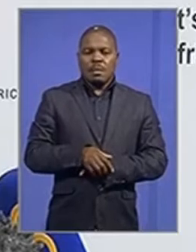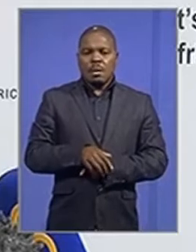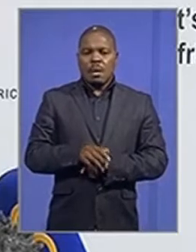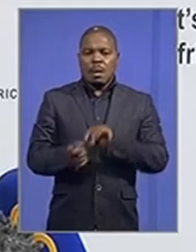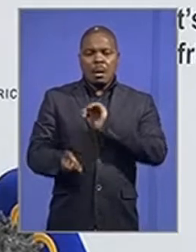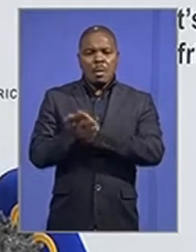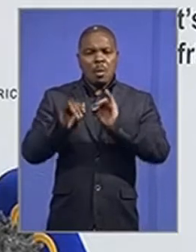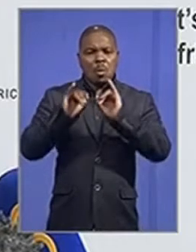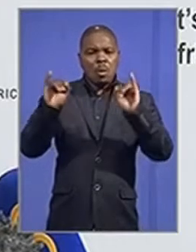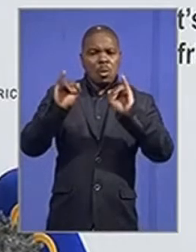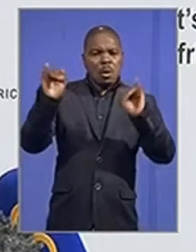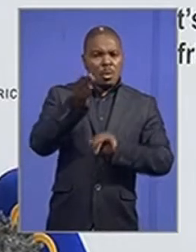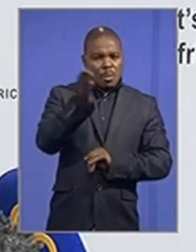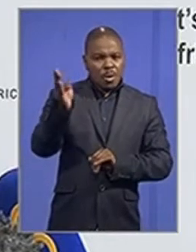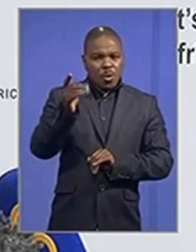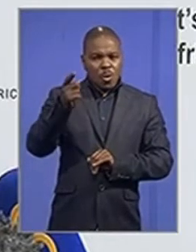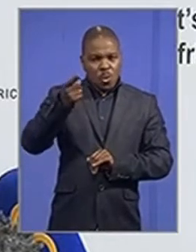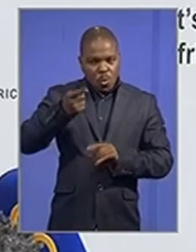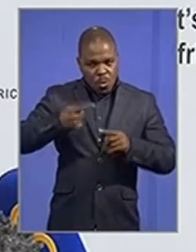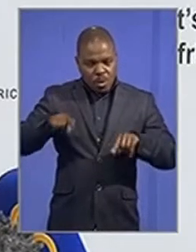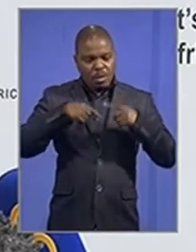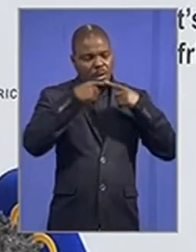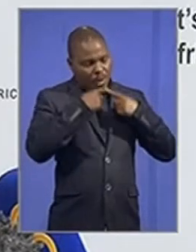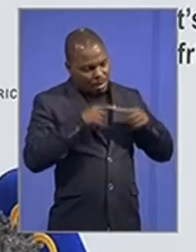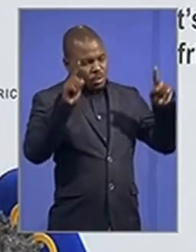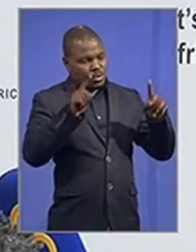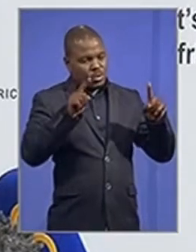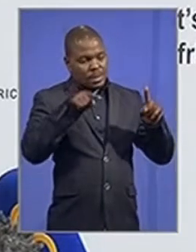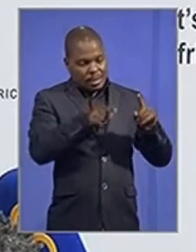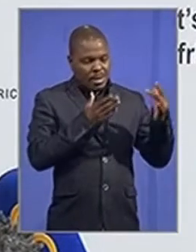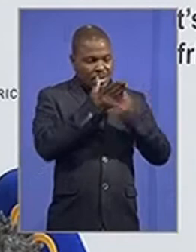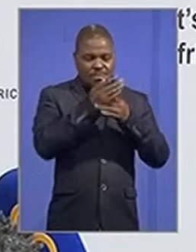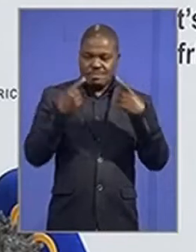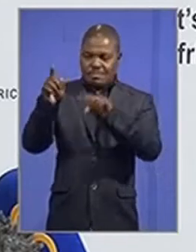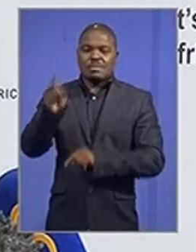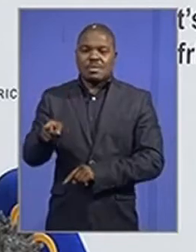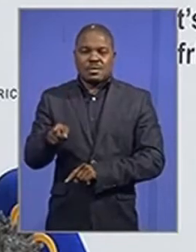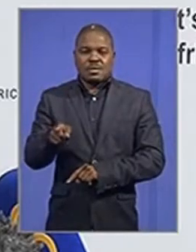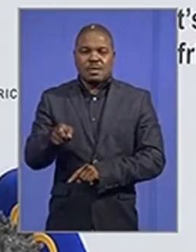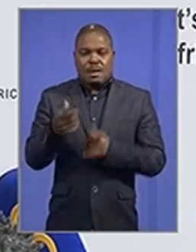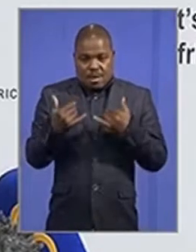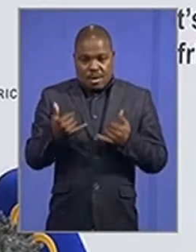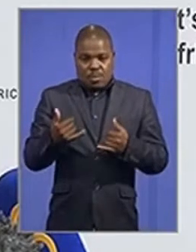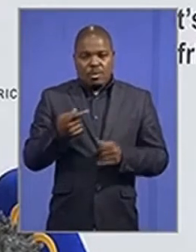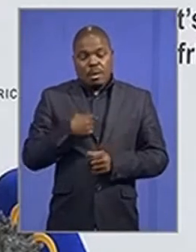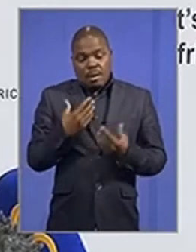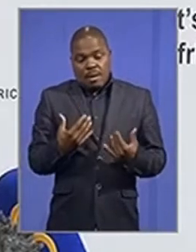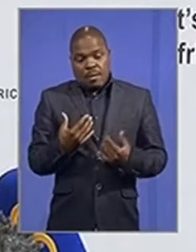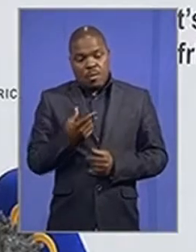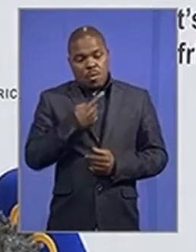escalate, we then declare the stabilization interventions. As I'm speaking, there's various